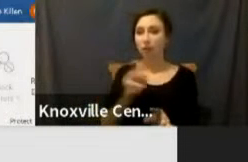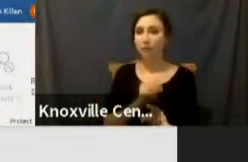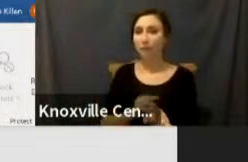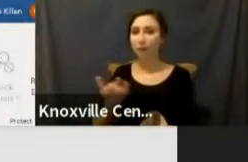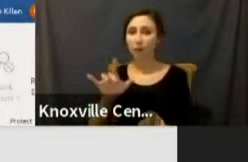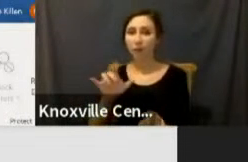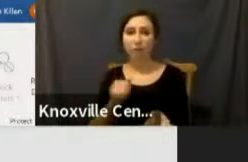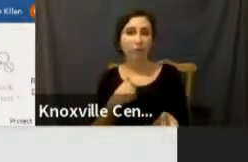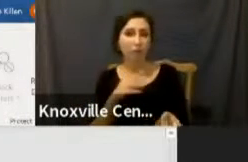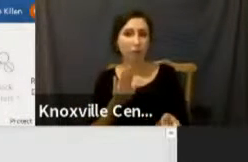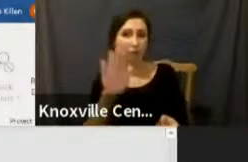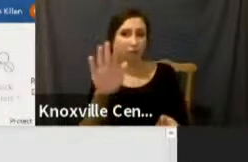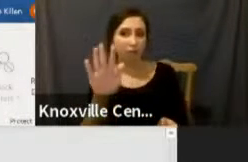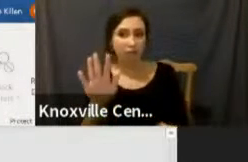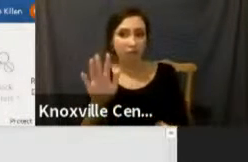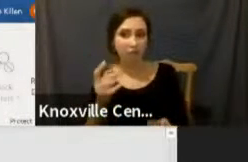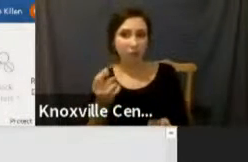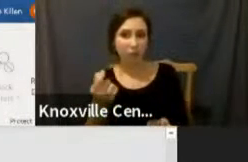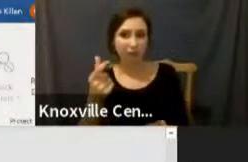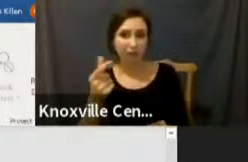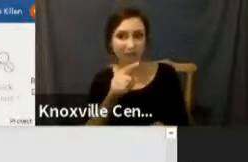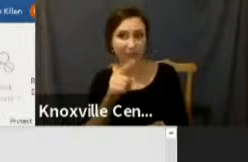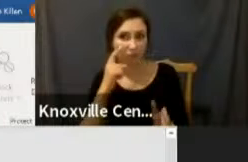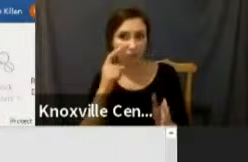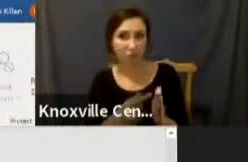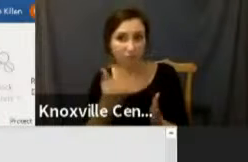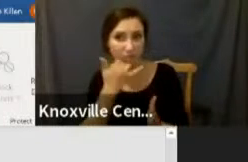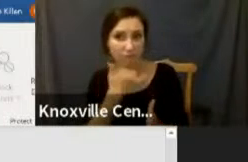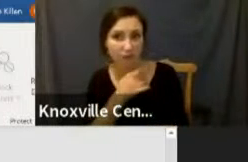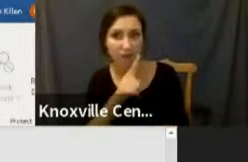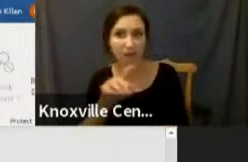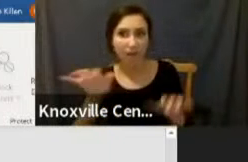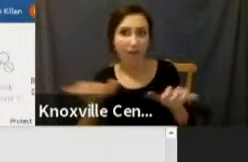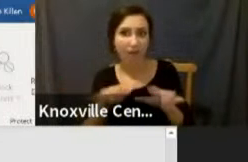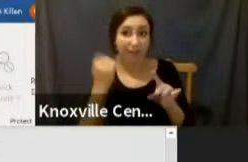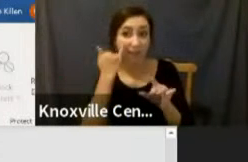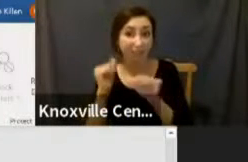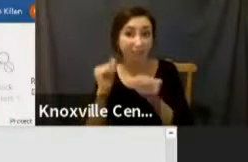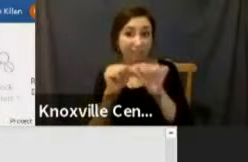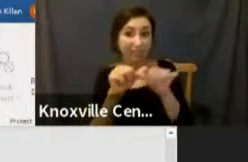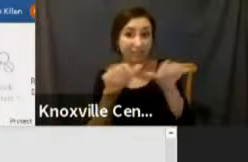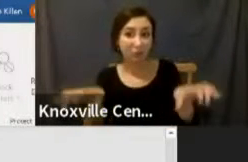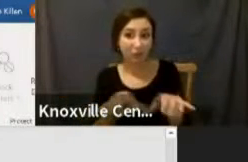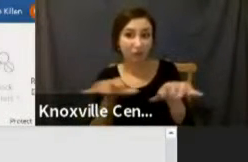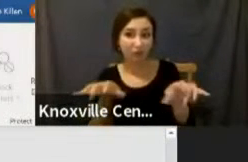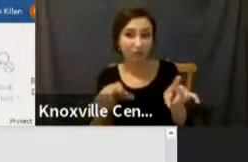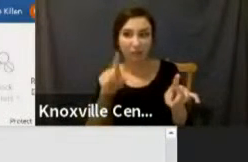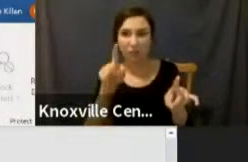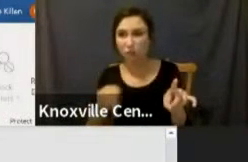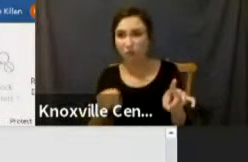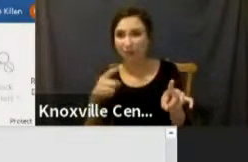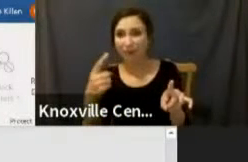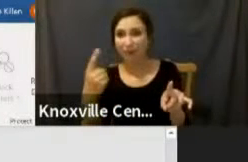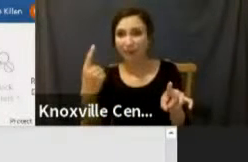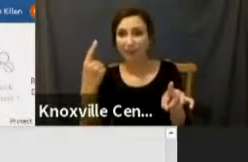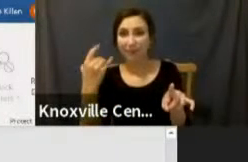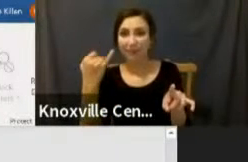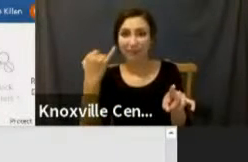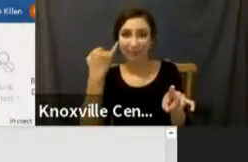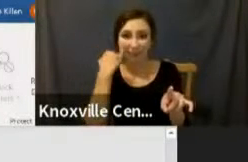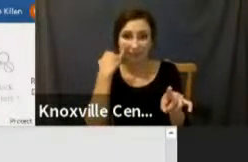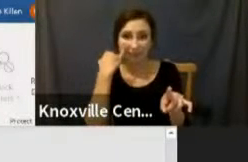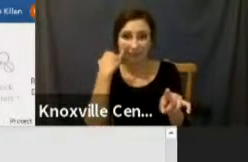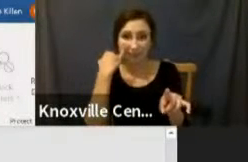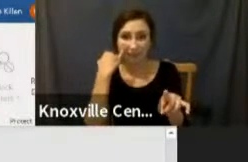A grammar or a typo there. Activities. It's if continue activities. It should be if activities continue. I